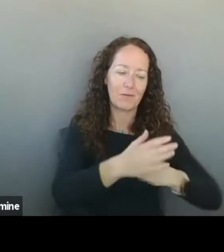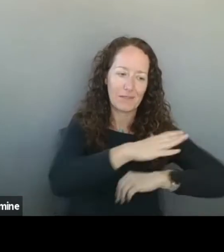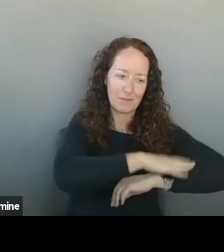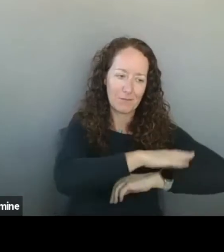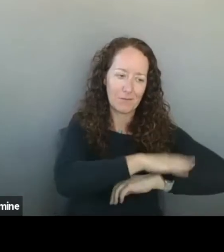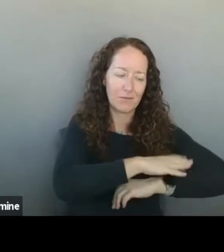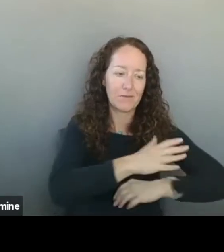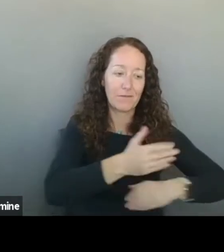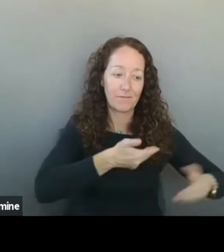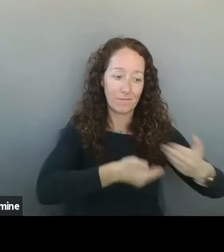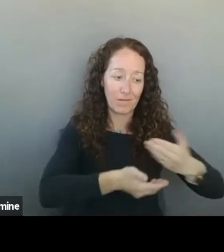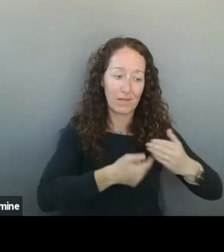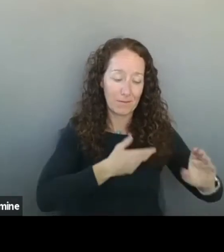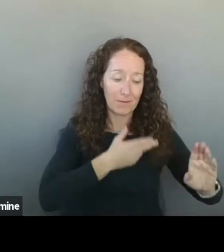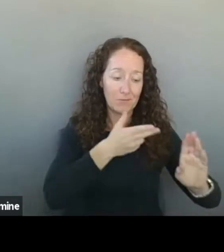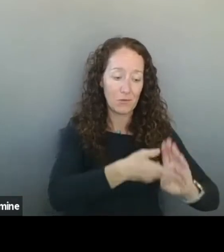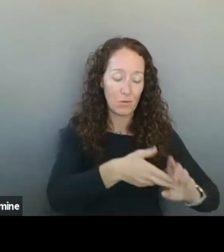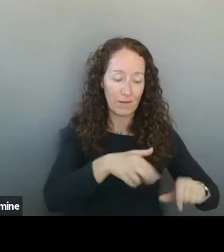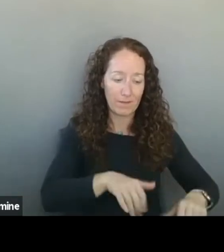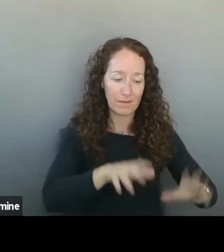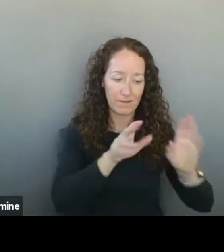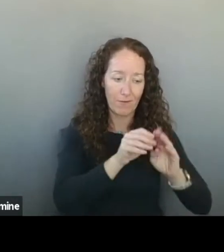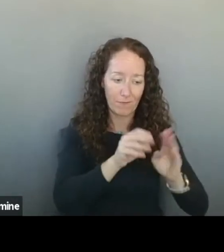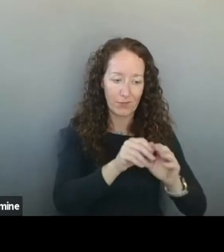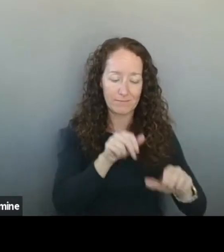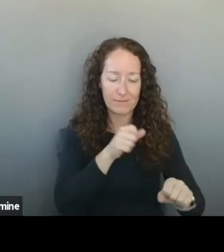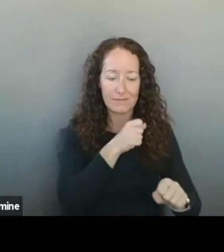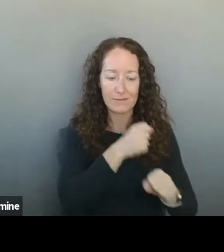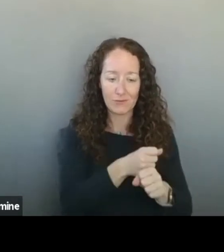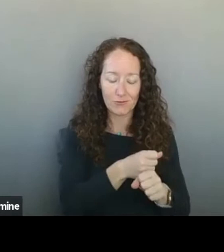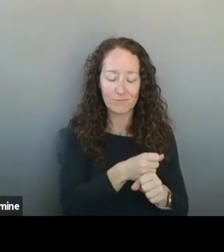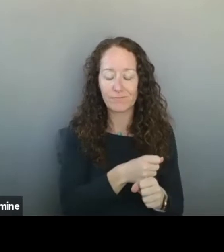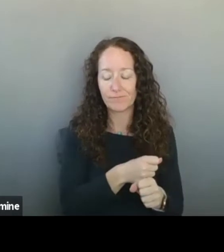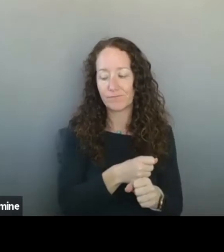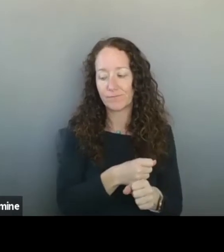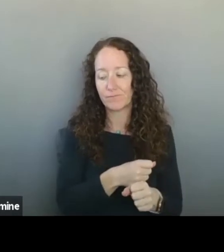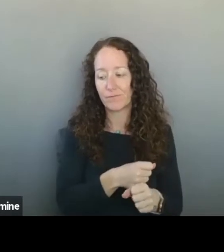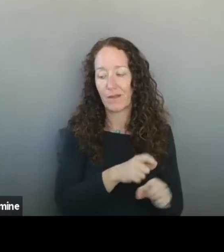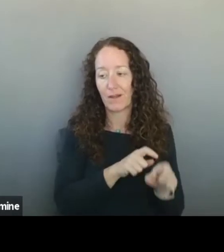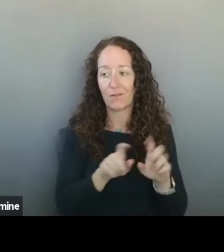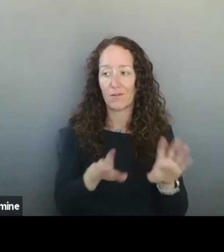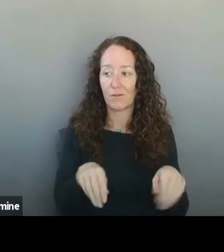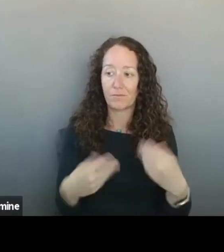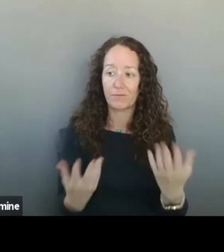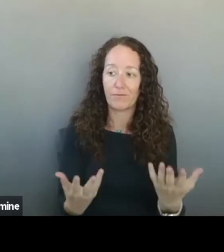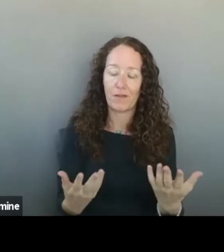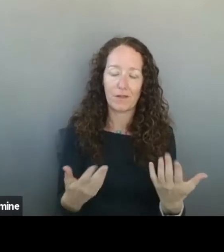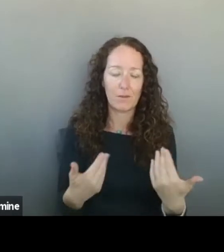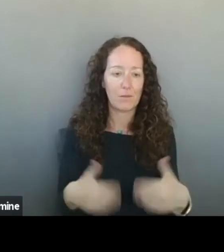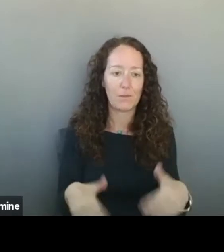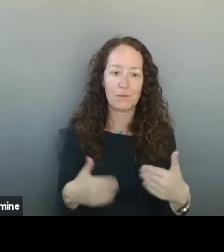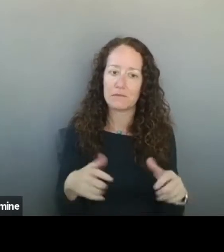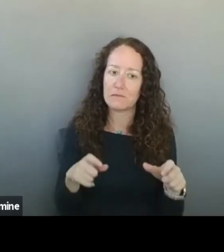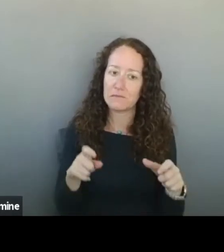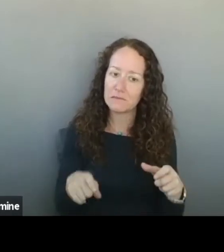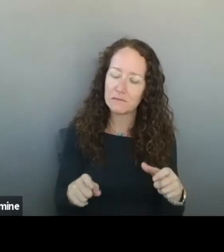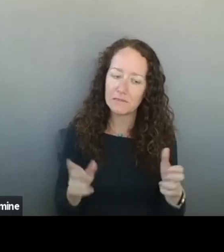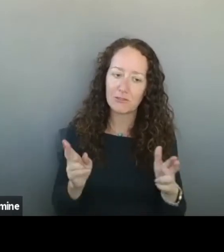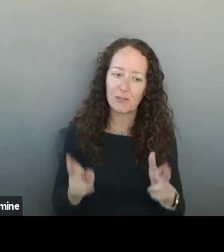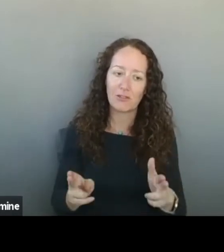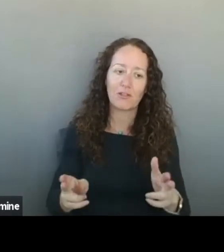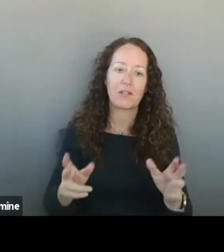inviting me to be a part of Face2Face this year and for facilitating so many really urgent and